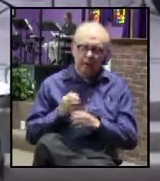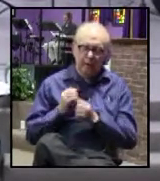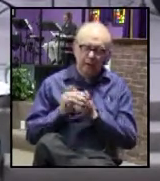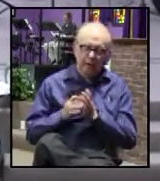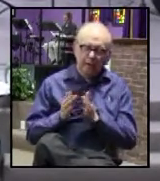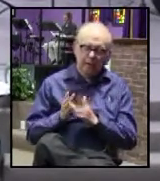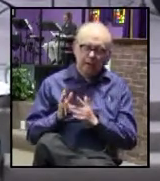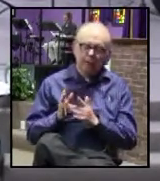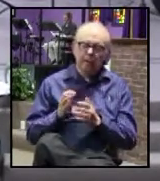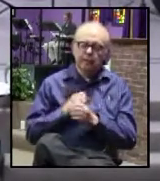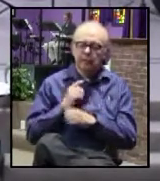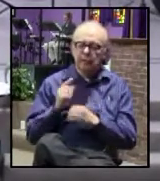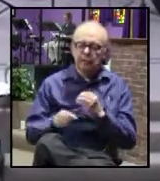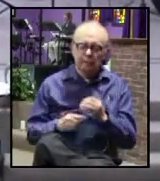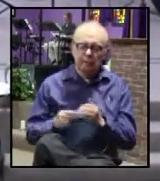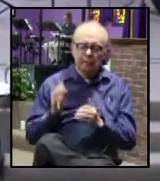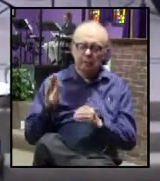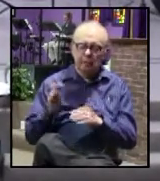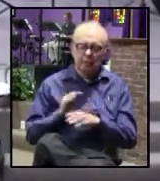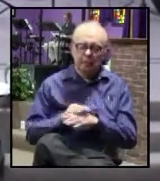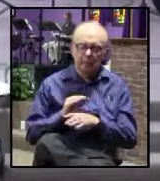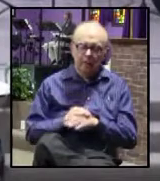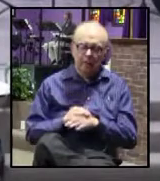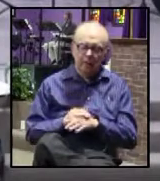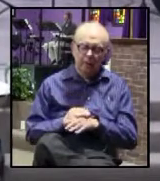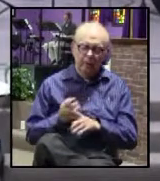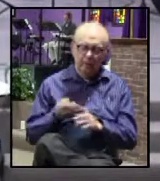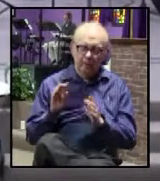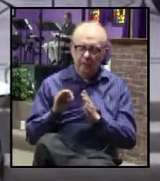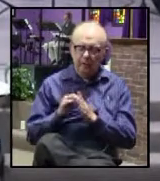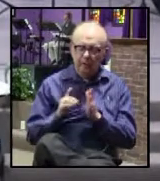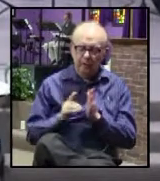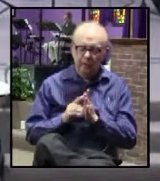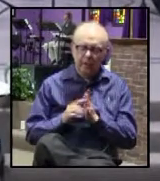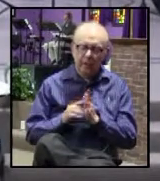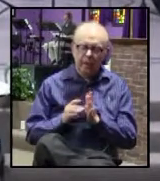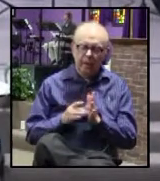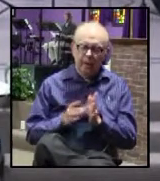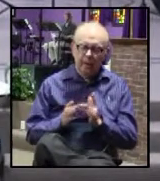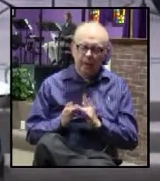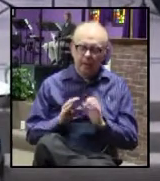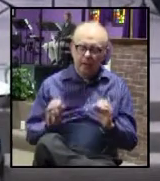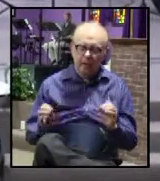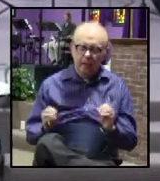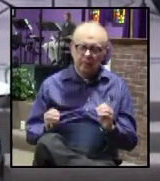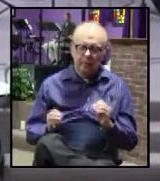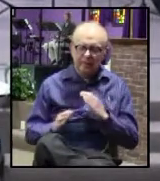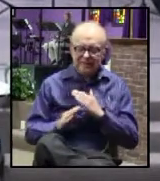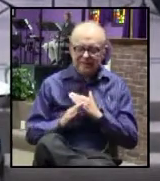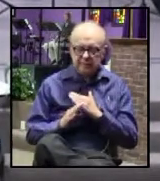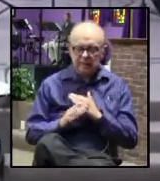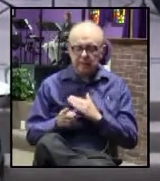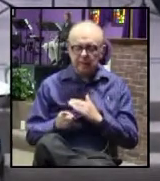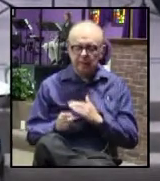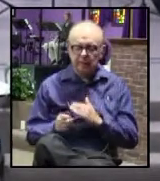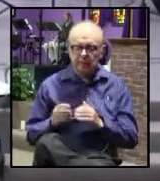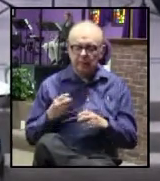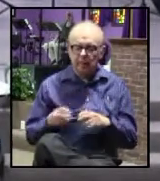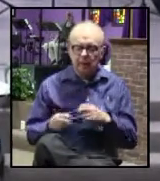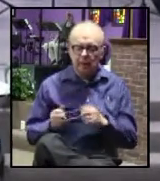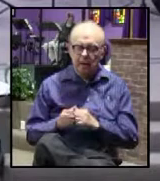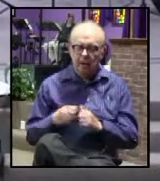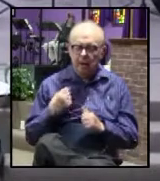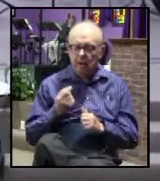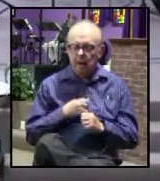loved them to the end. His mission flowed from the identity of who he was, and nothing stood in the way. The problem